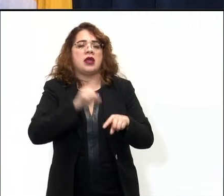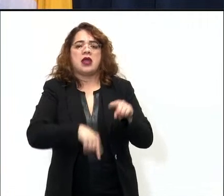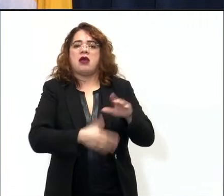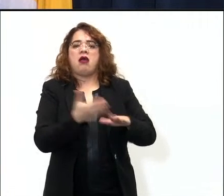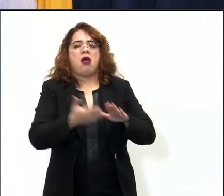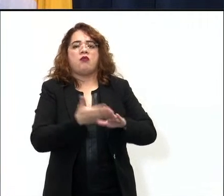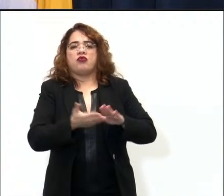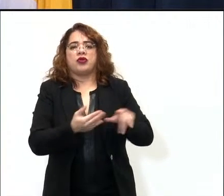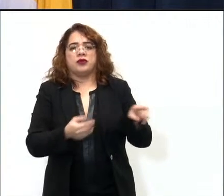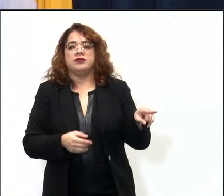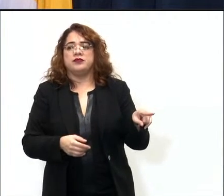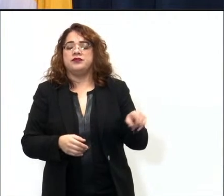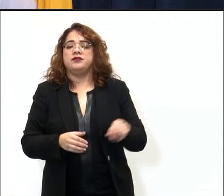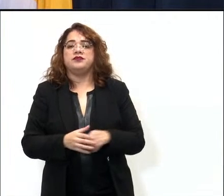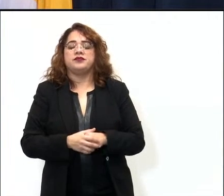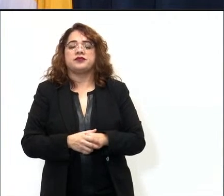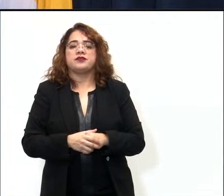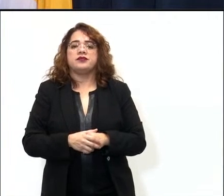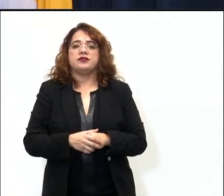operate.